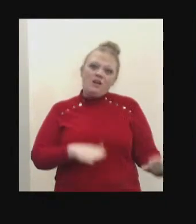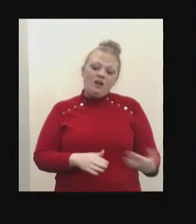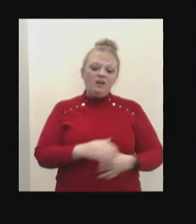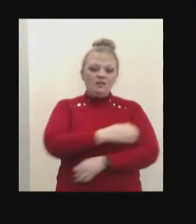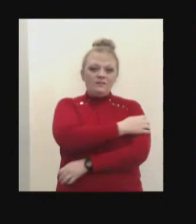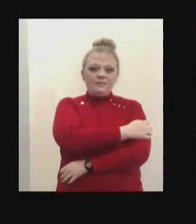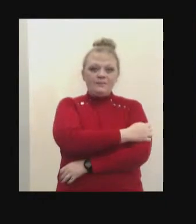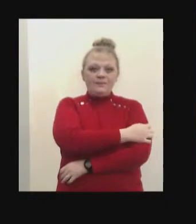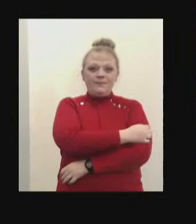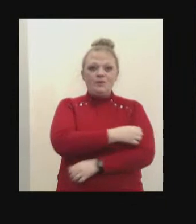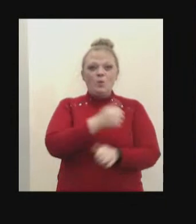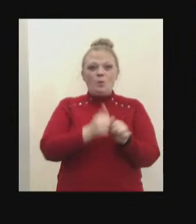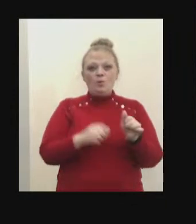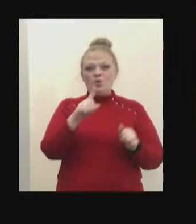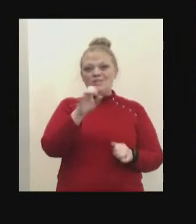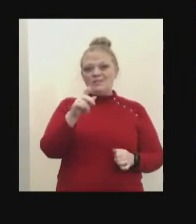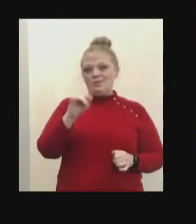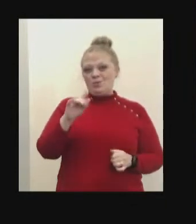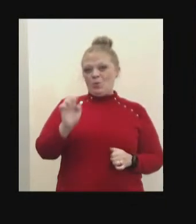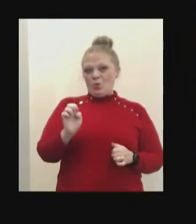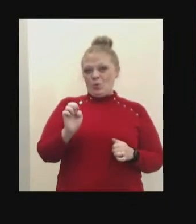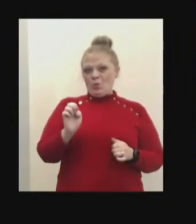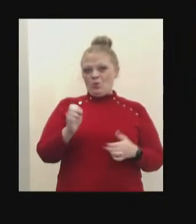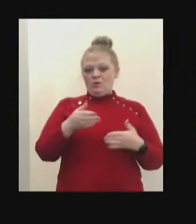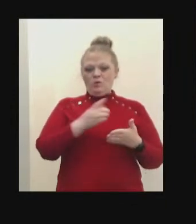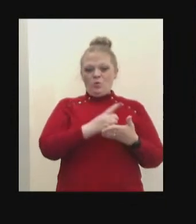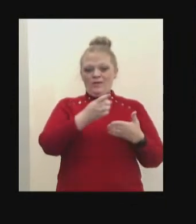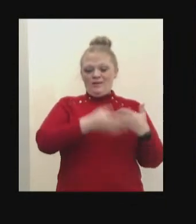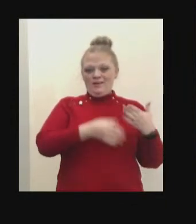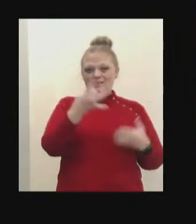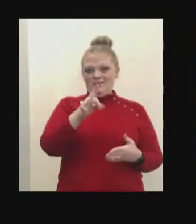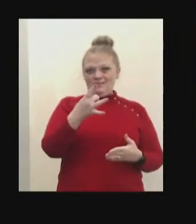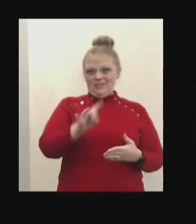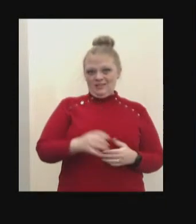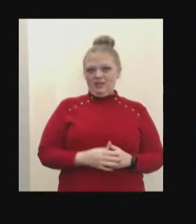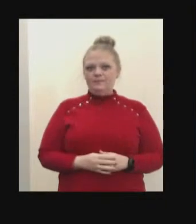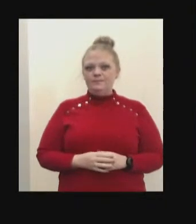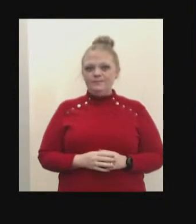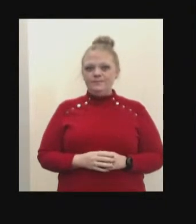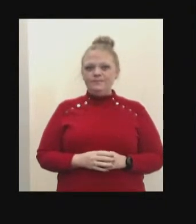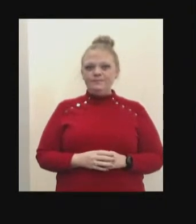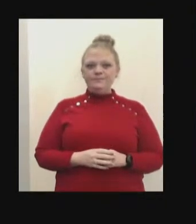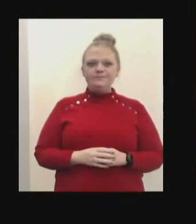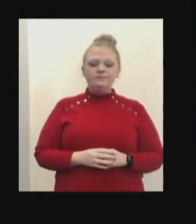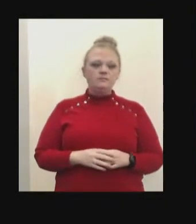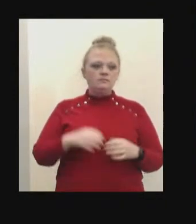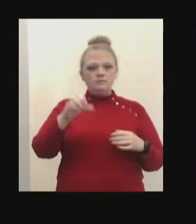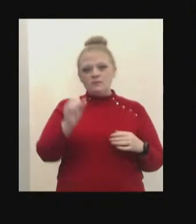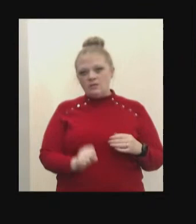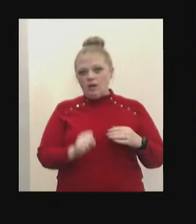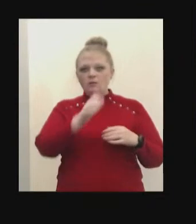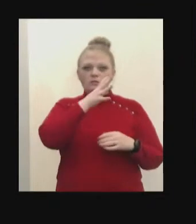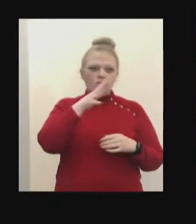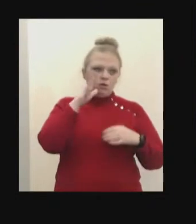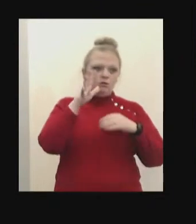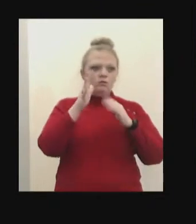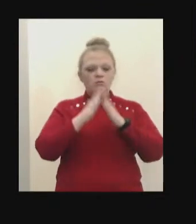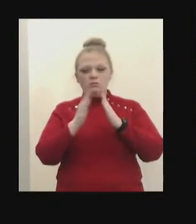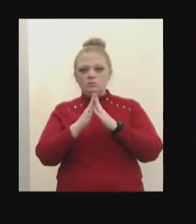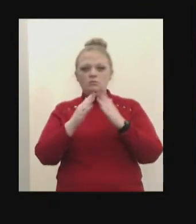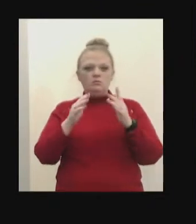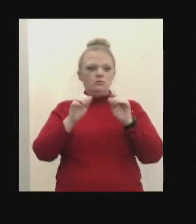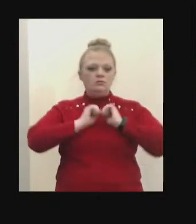Cases per zip code for week ending December 18th. It's urban, suburban, rural, continues to be everywhere, widespread